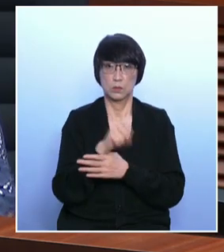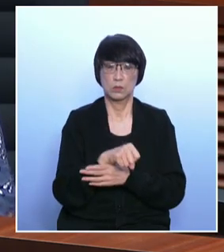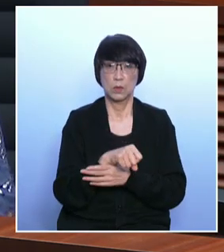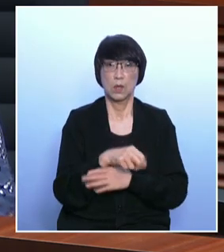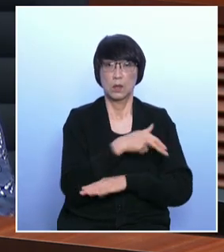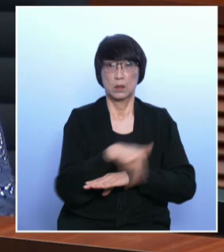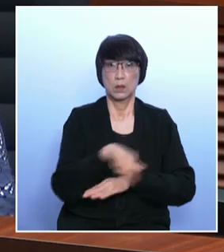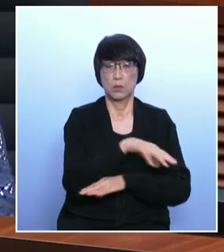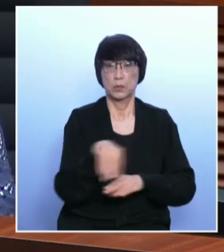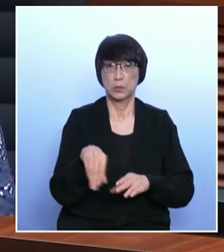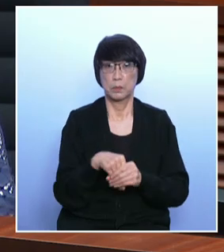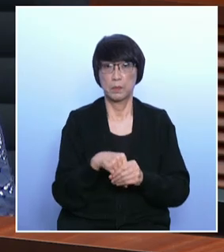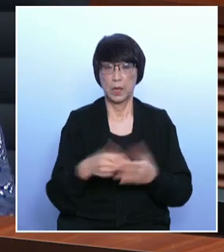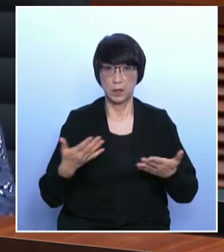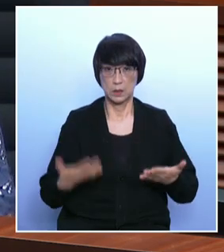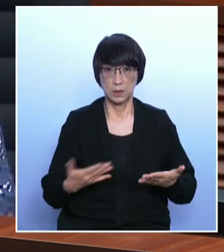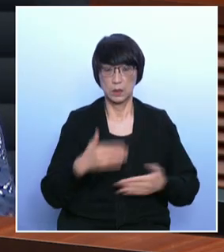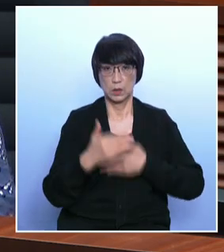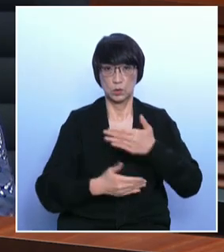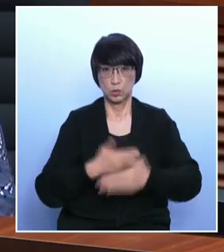the CM industry.